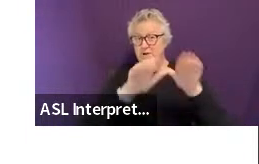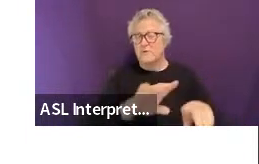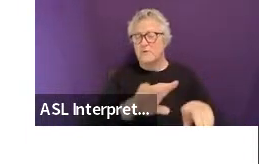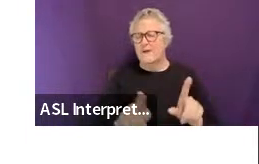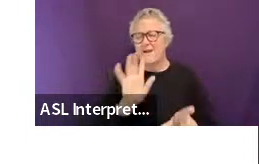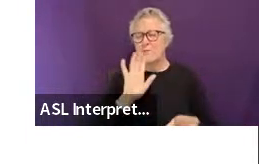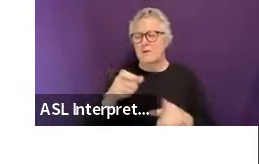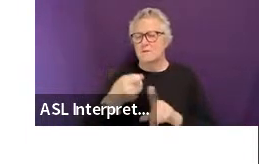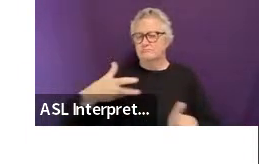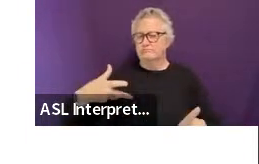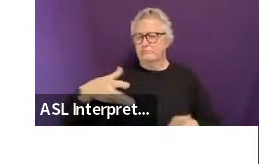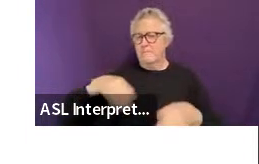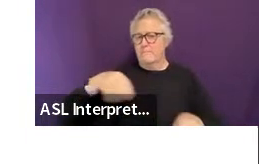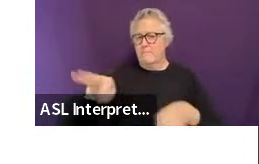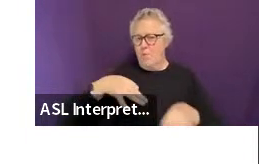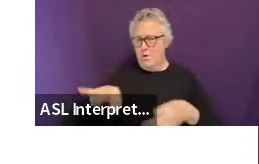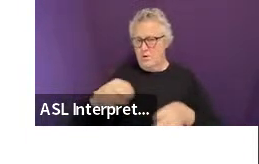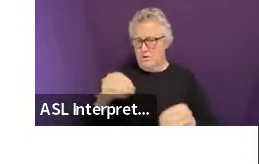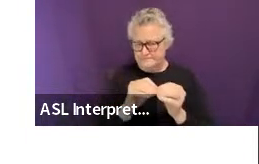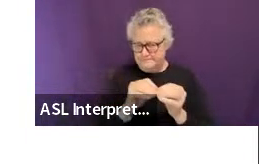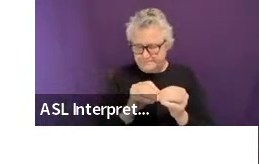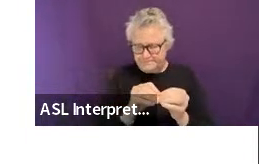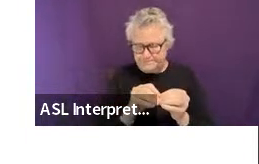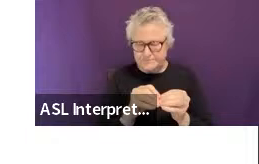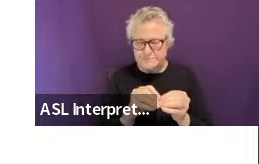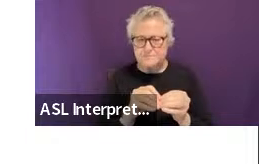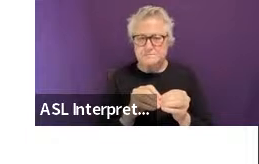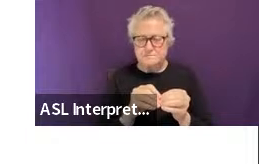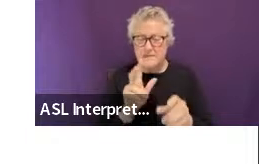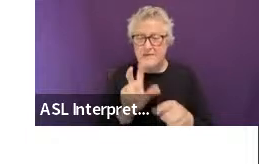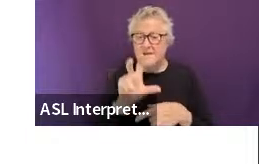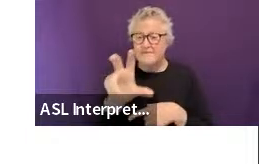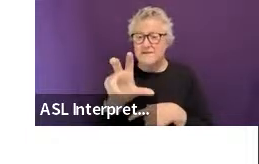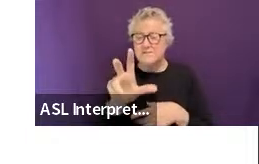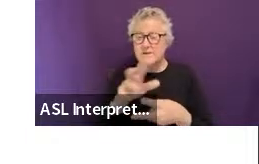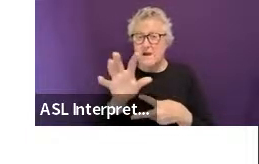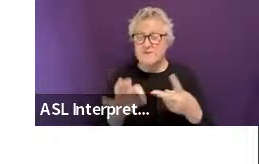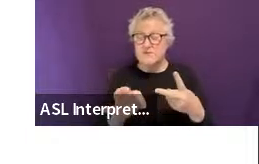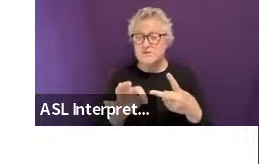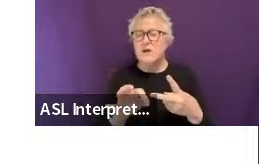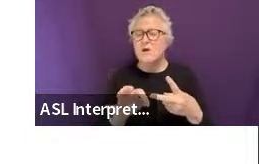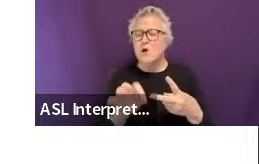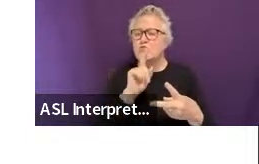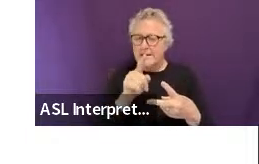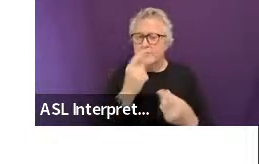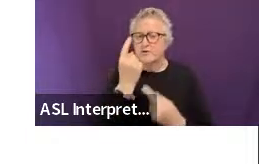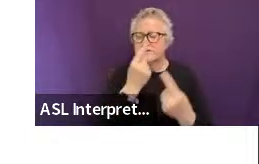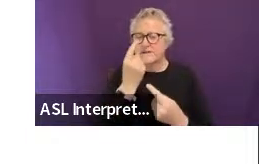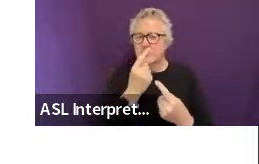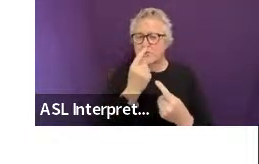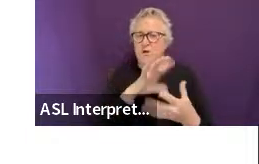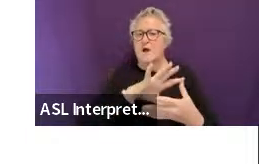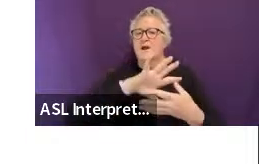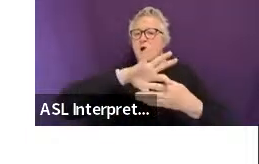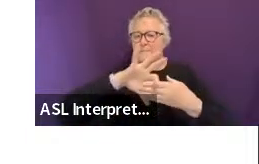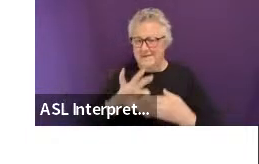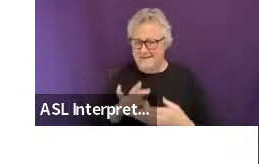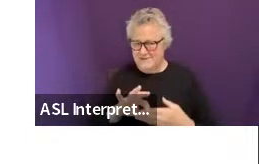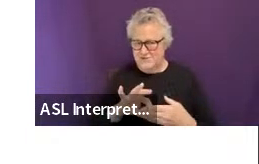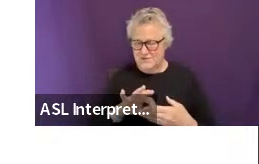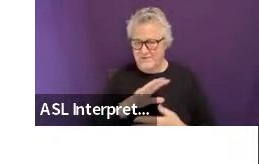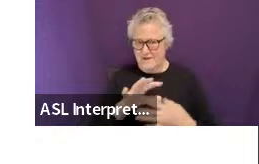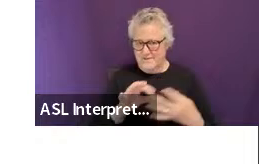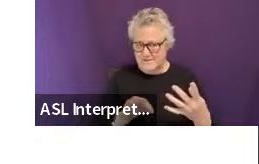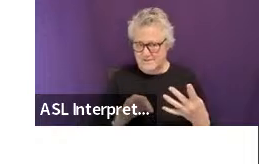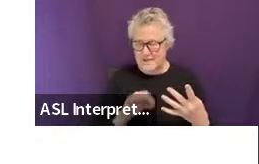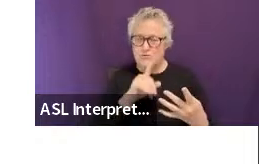slides, our investment options are really looking at a combination of services, both leaning on the strengths of TriMet and leaning on the strengths